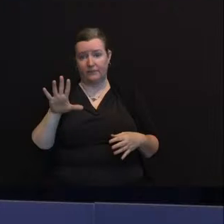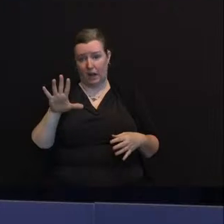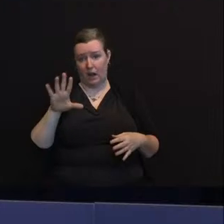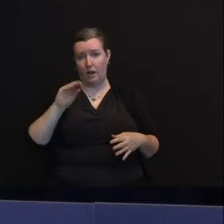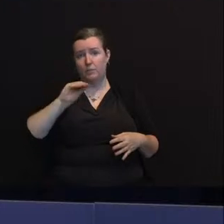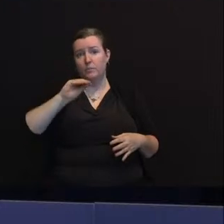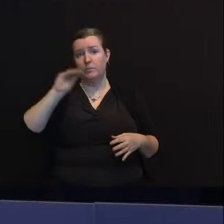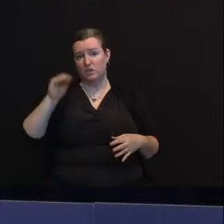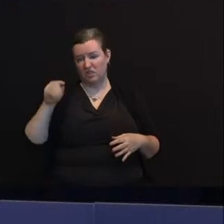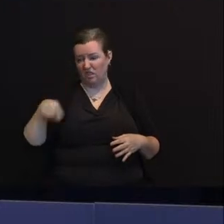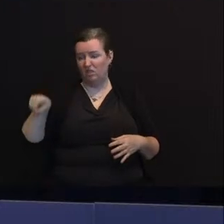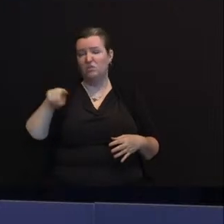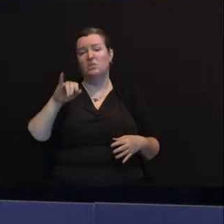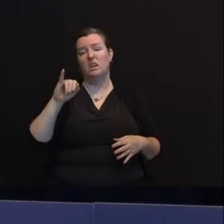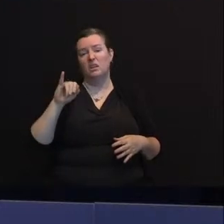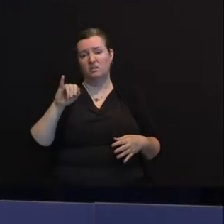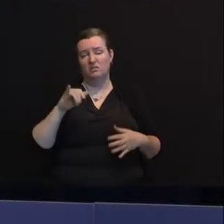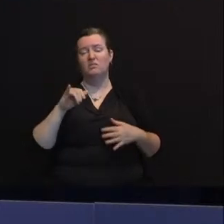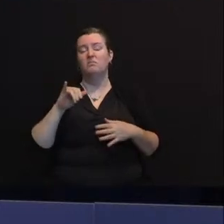individuals are on ventilators.